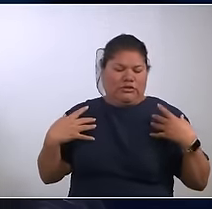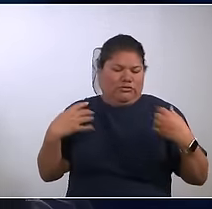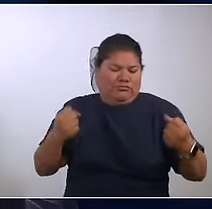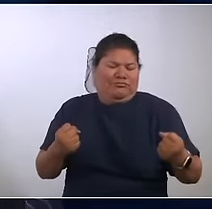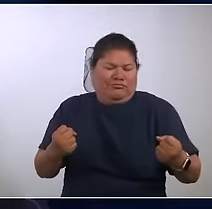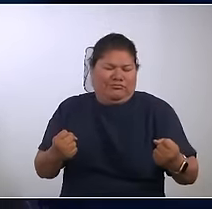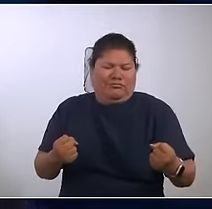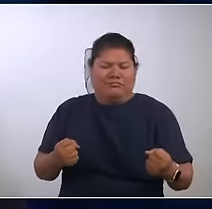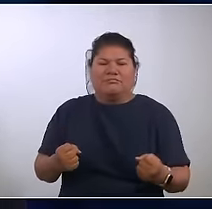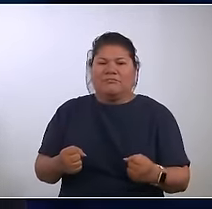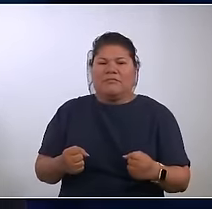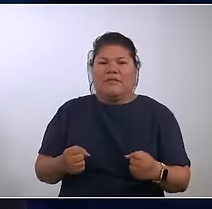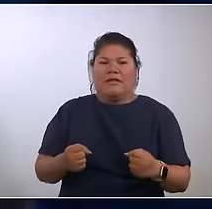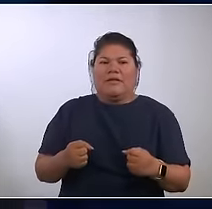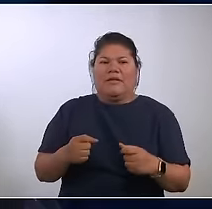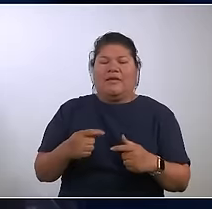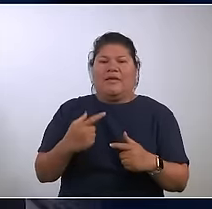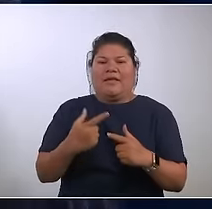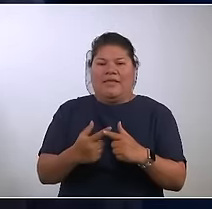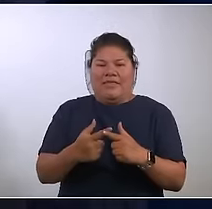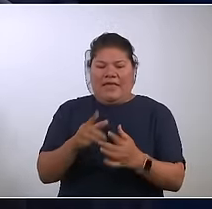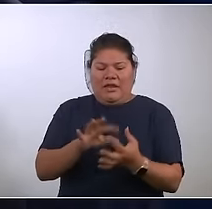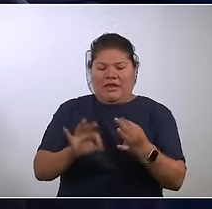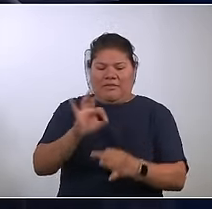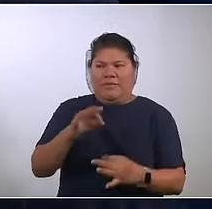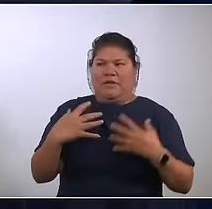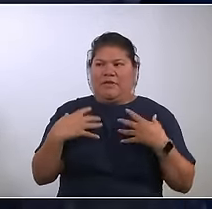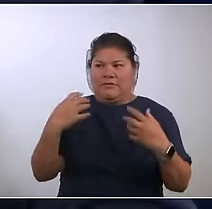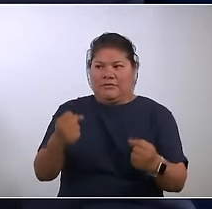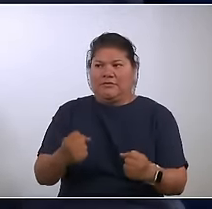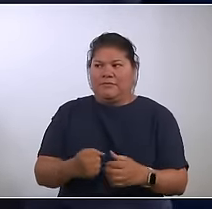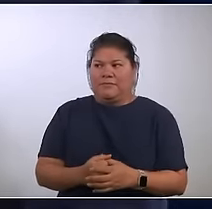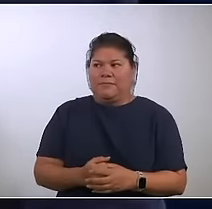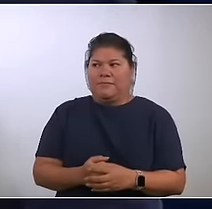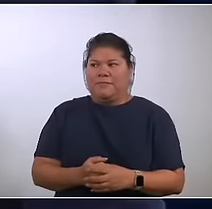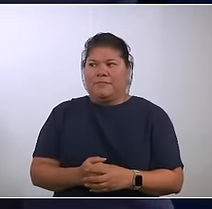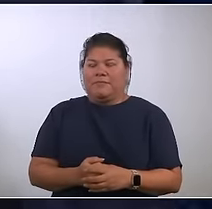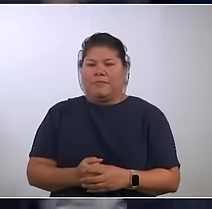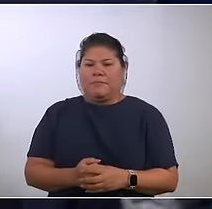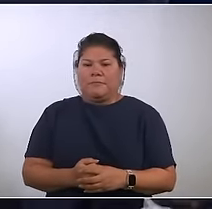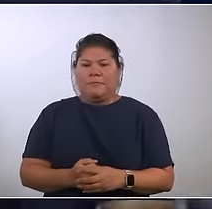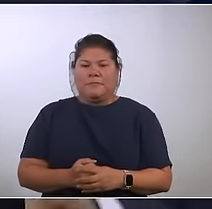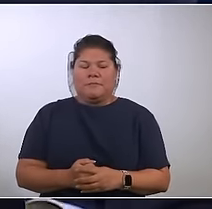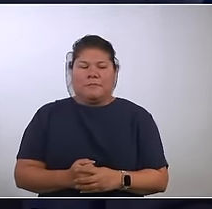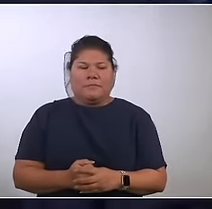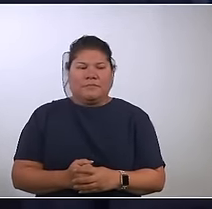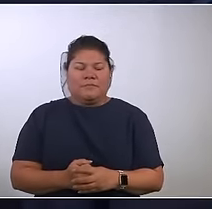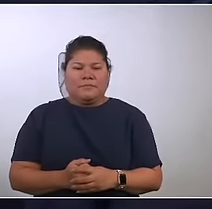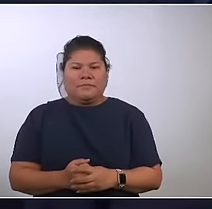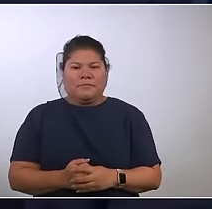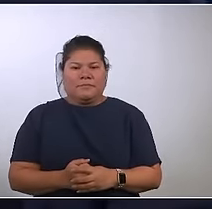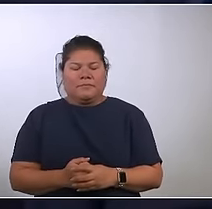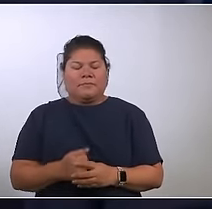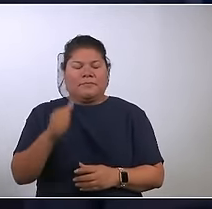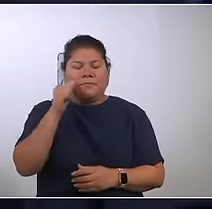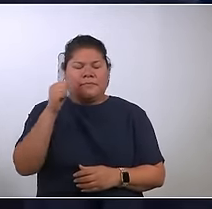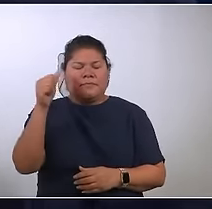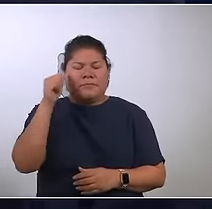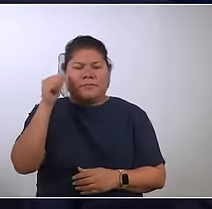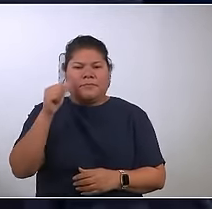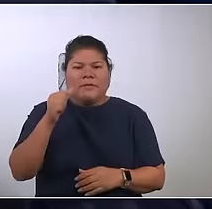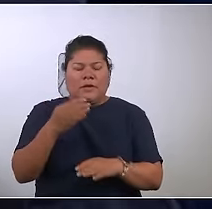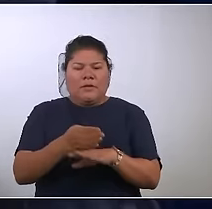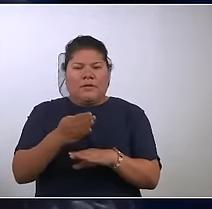physical restoration. Y entonces una restauración espiritual. And then a spiritual restoration. Día de ayer, yesterday,